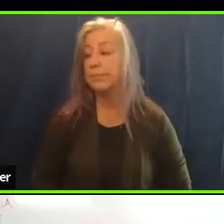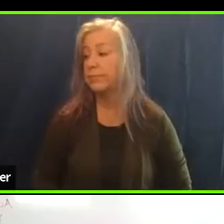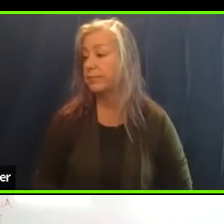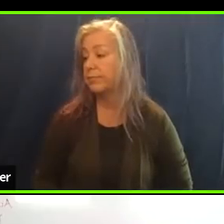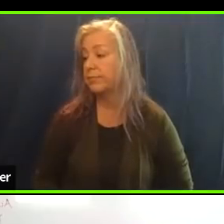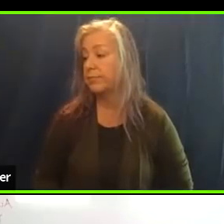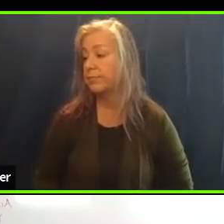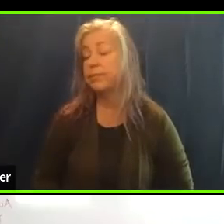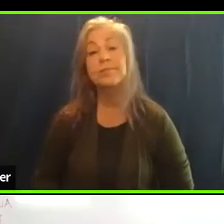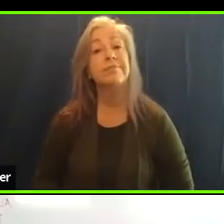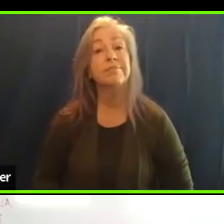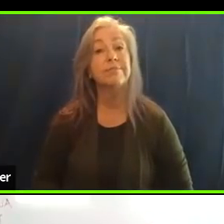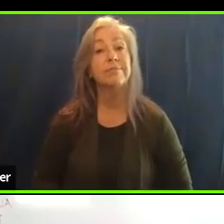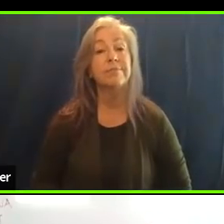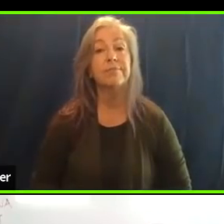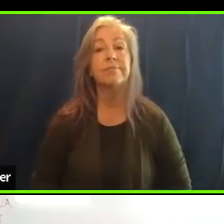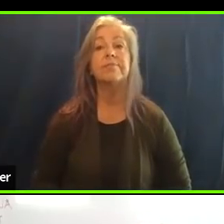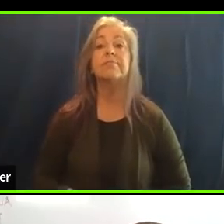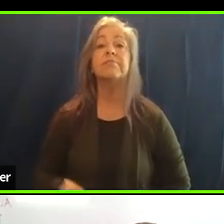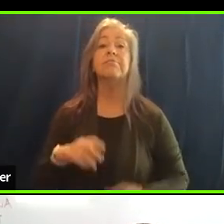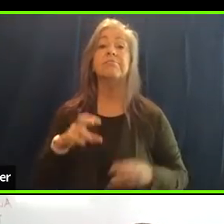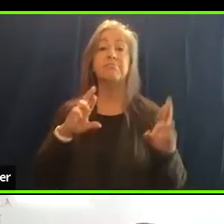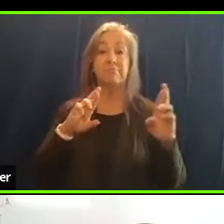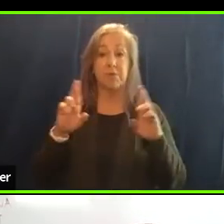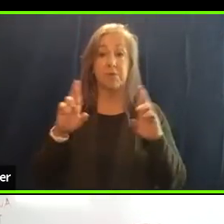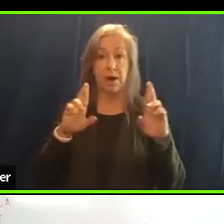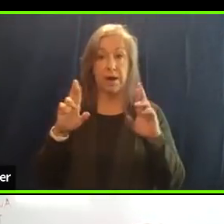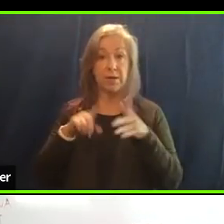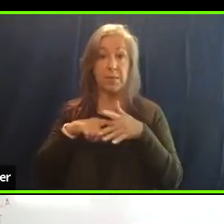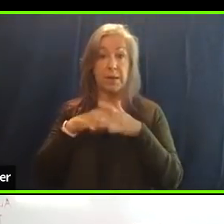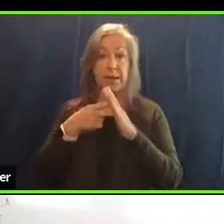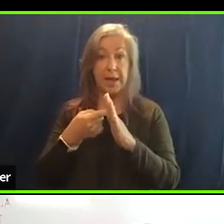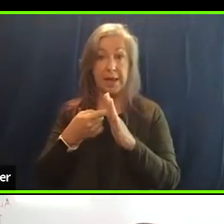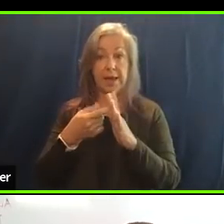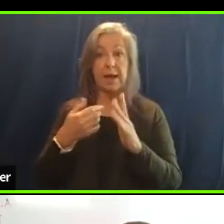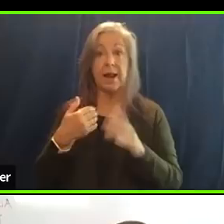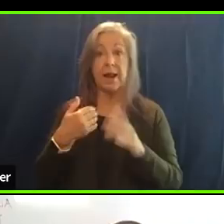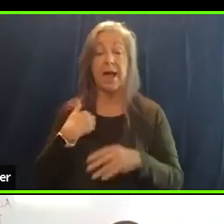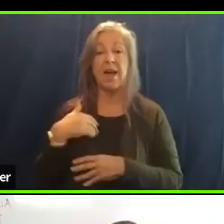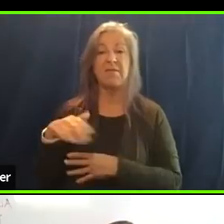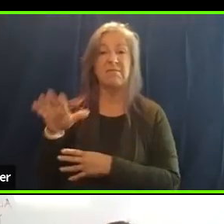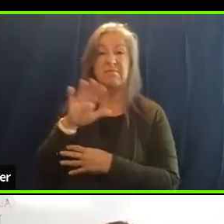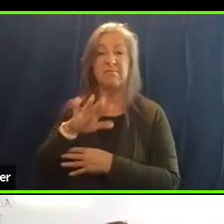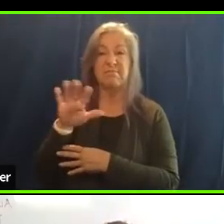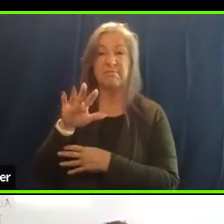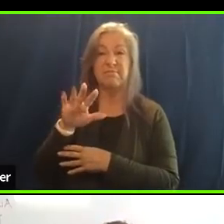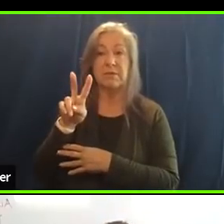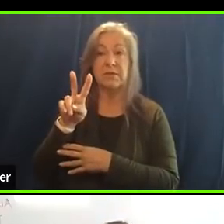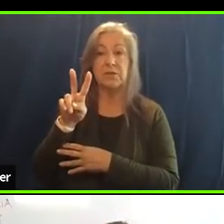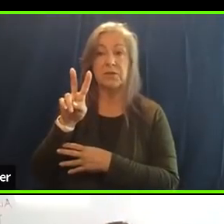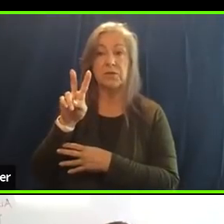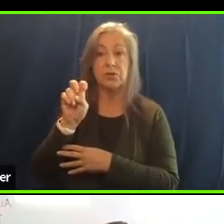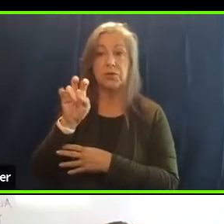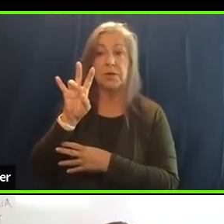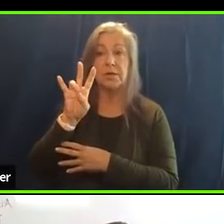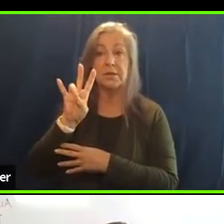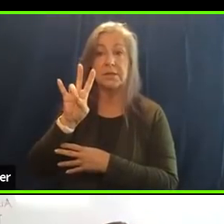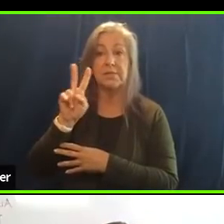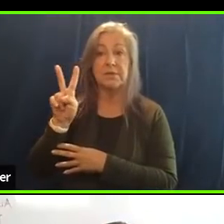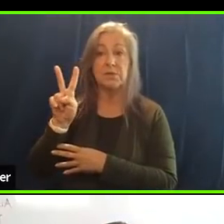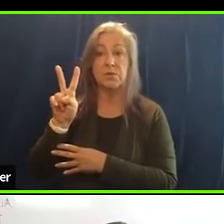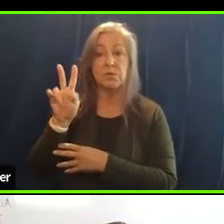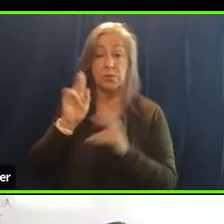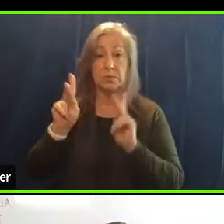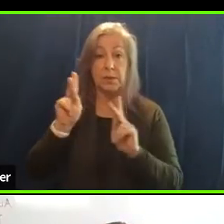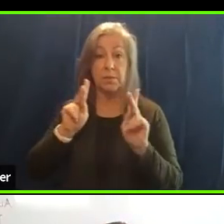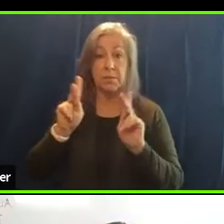If you'd like to feel free to begin, we have about 272 people so far logged into our YouTube live link